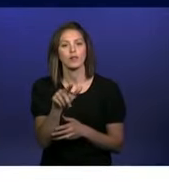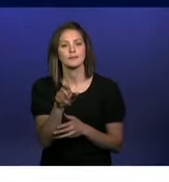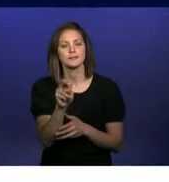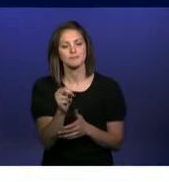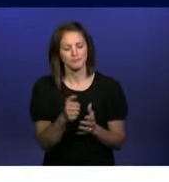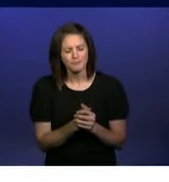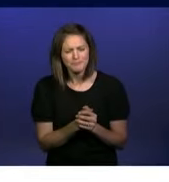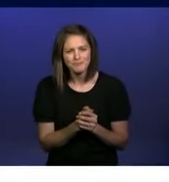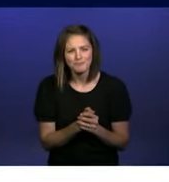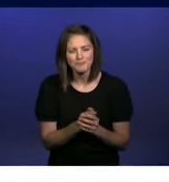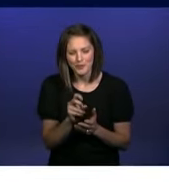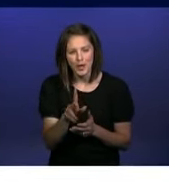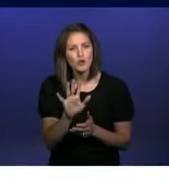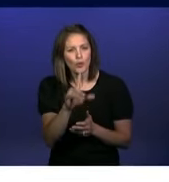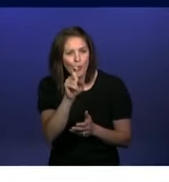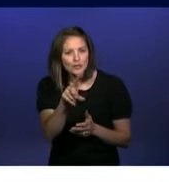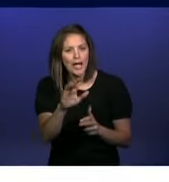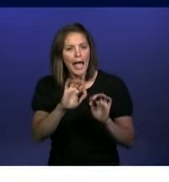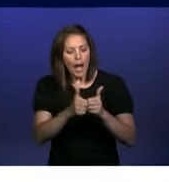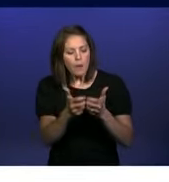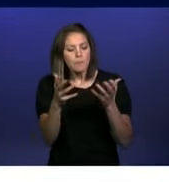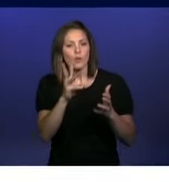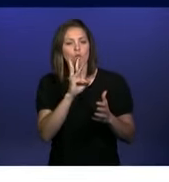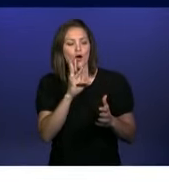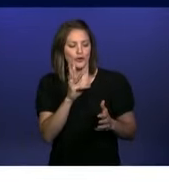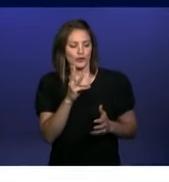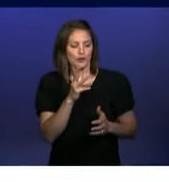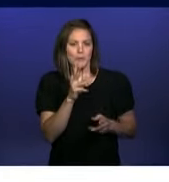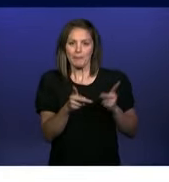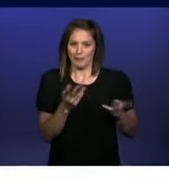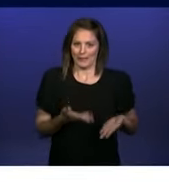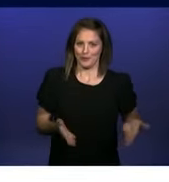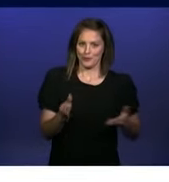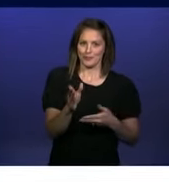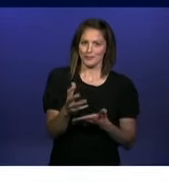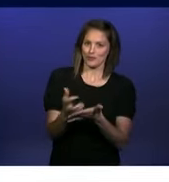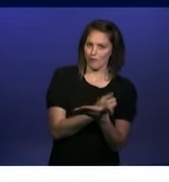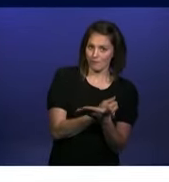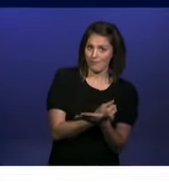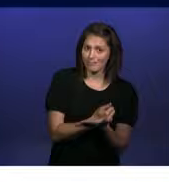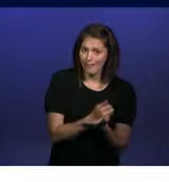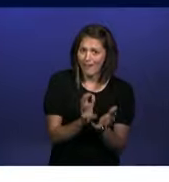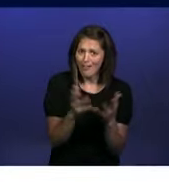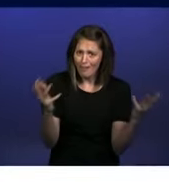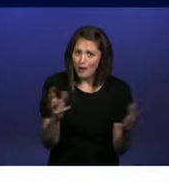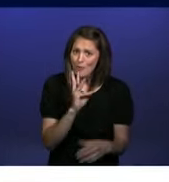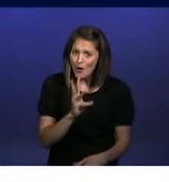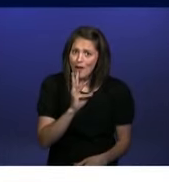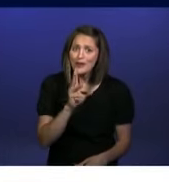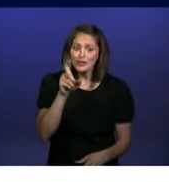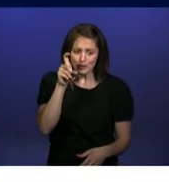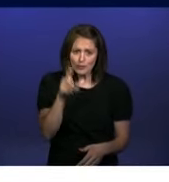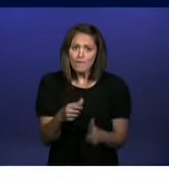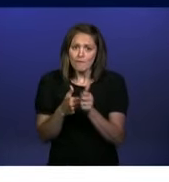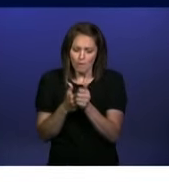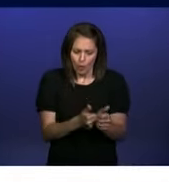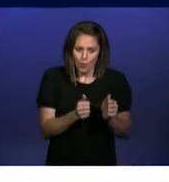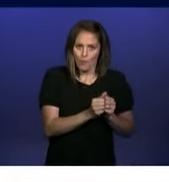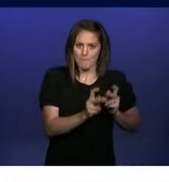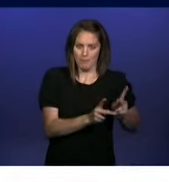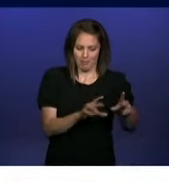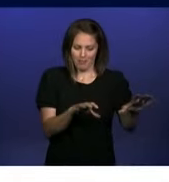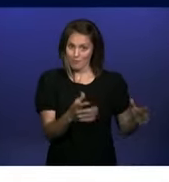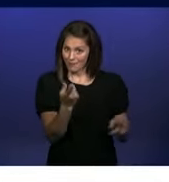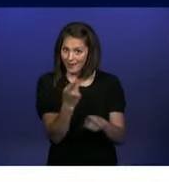question is, how much water do the people of Utah deserve? And the answer is a lot. Water should follow the people, right?